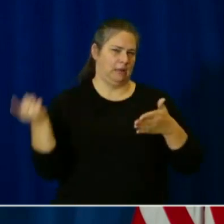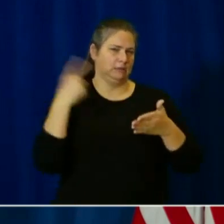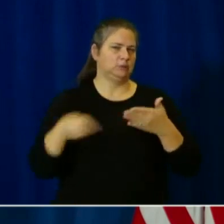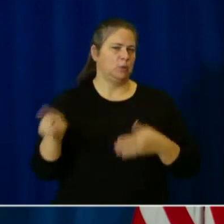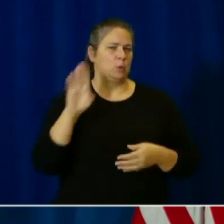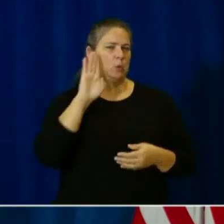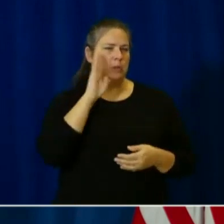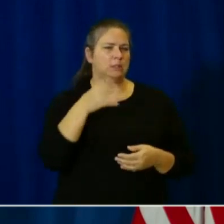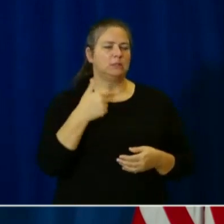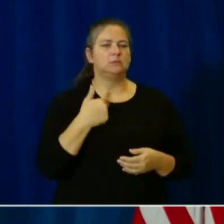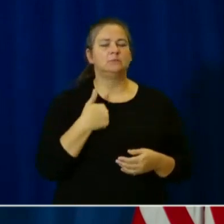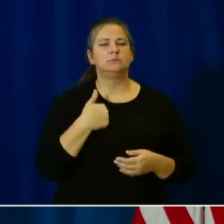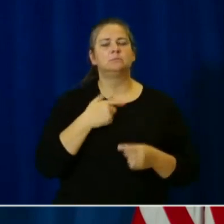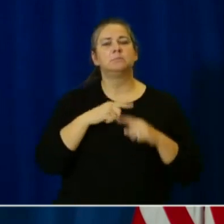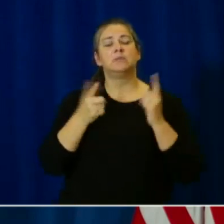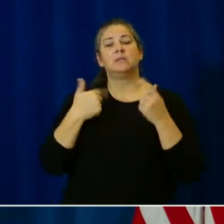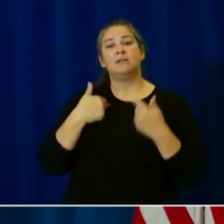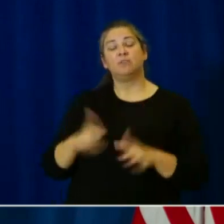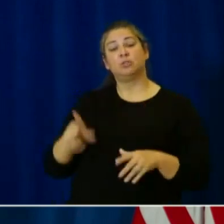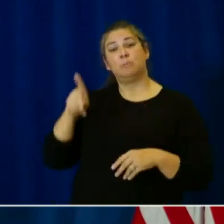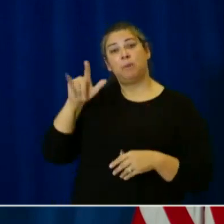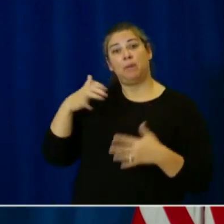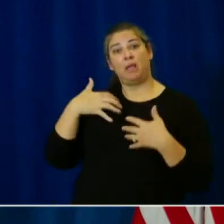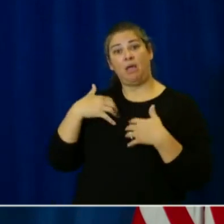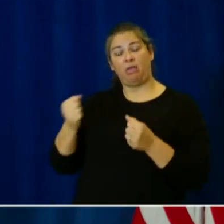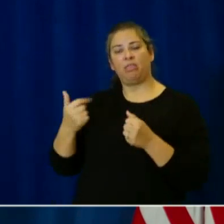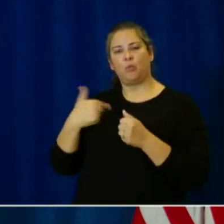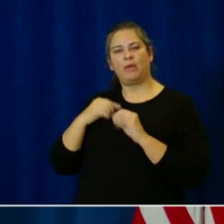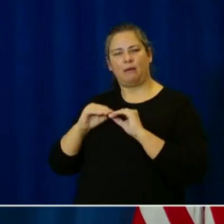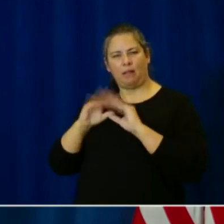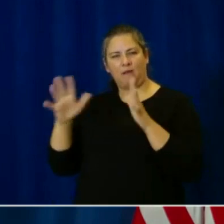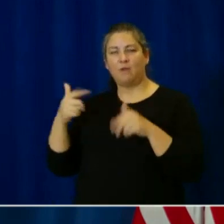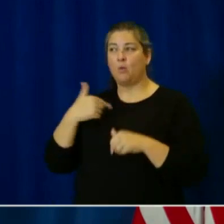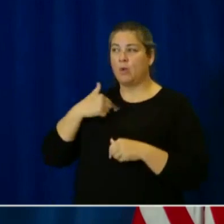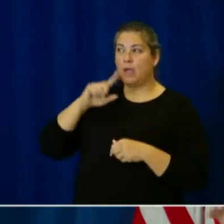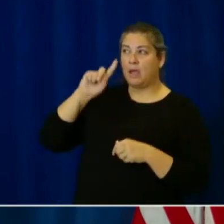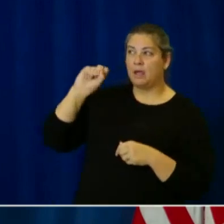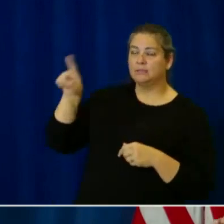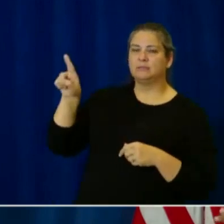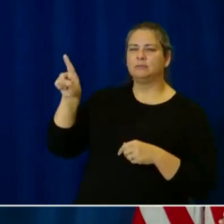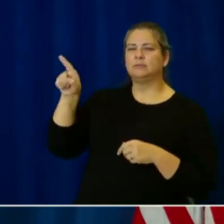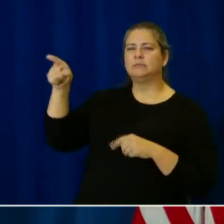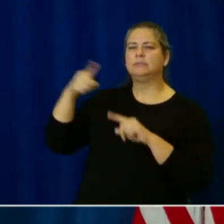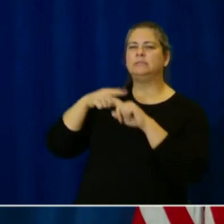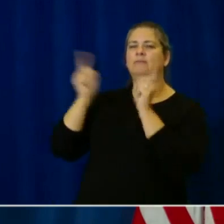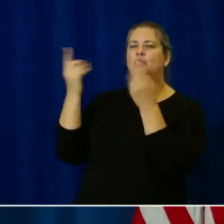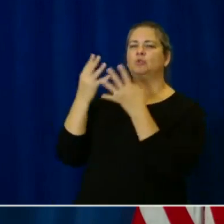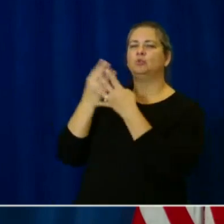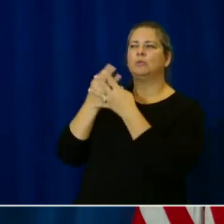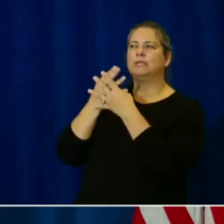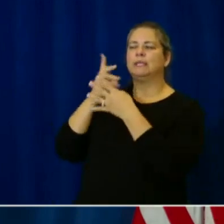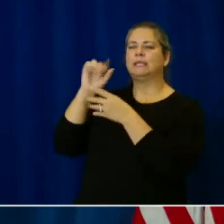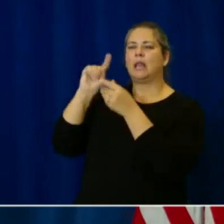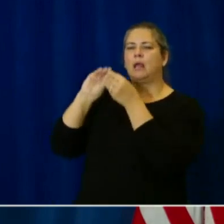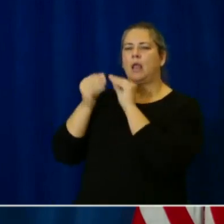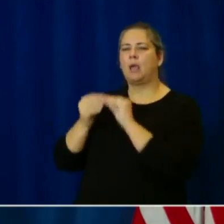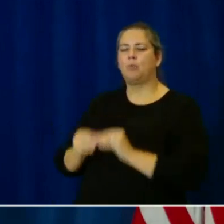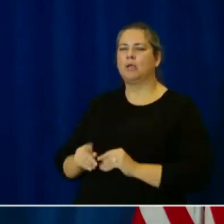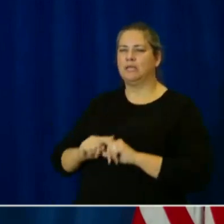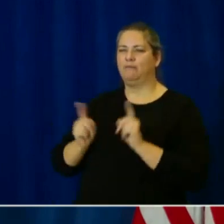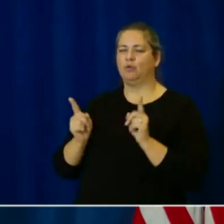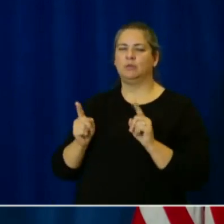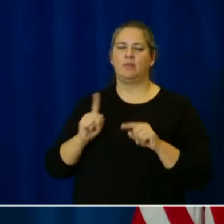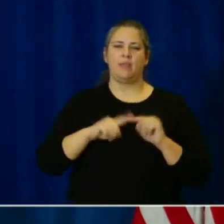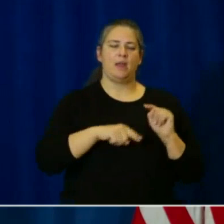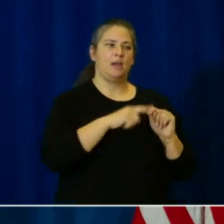to clarify with the Department for Public Health, and they are different data streams than the number of cases that come in. The number of